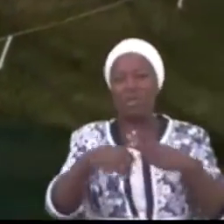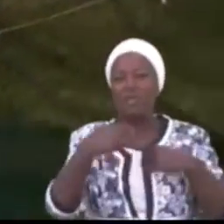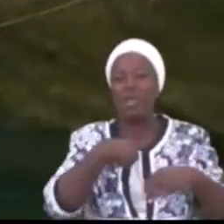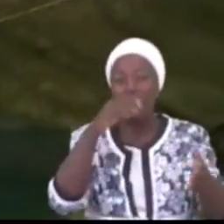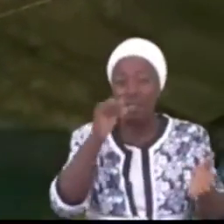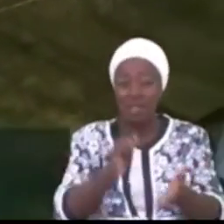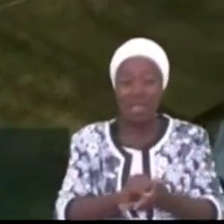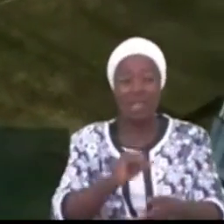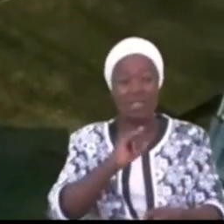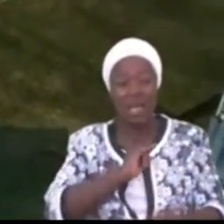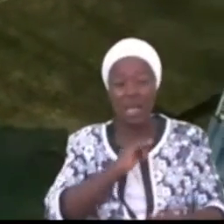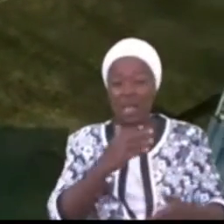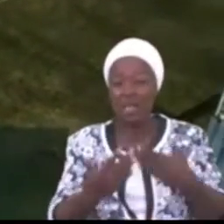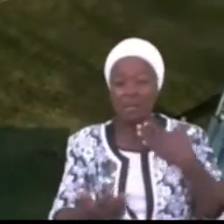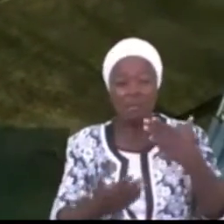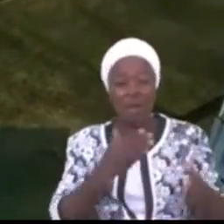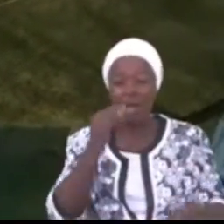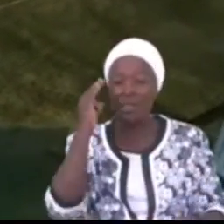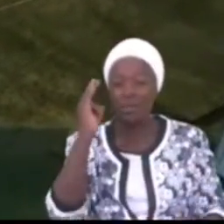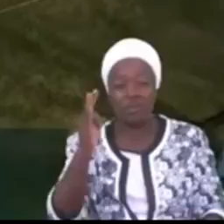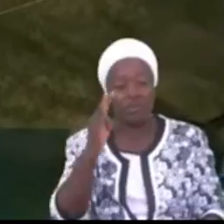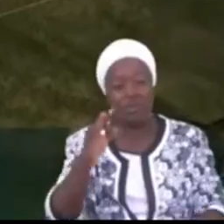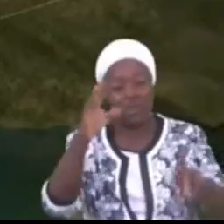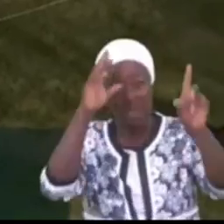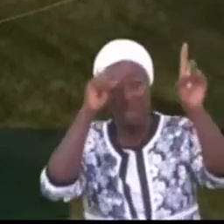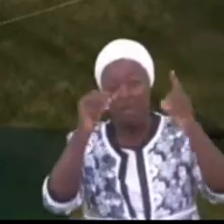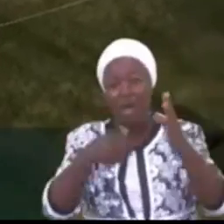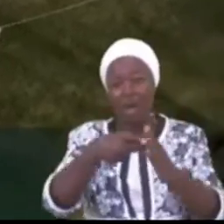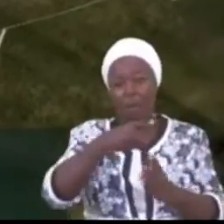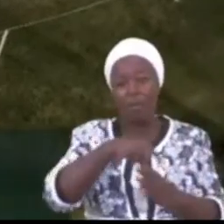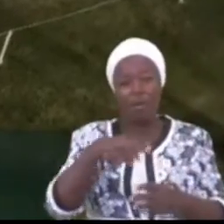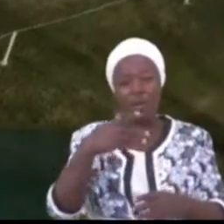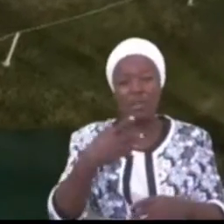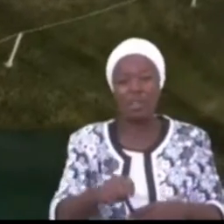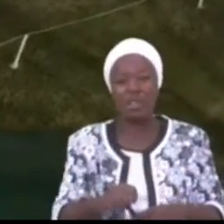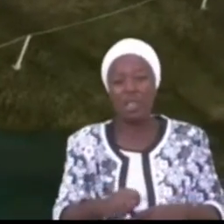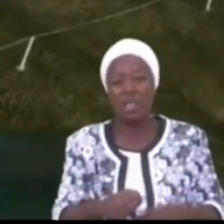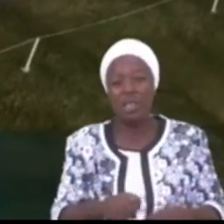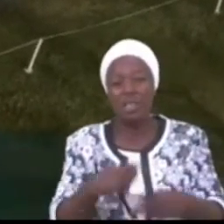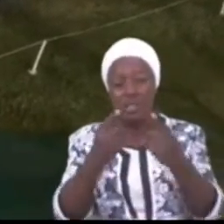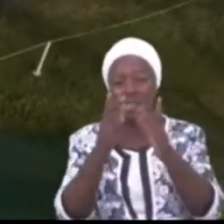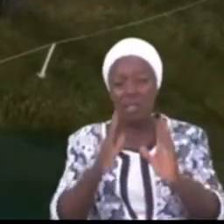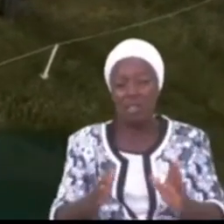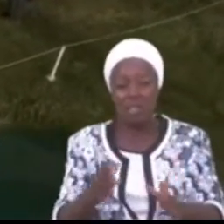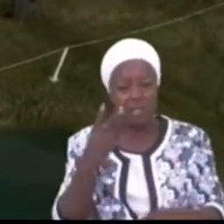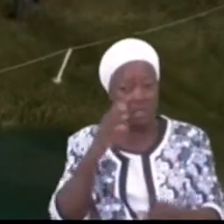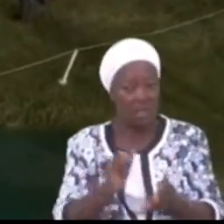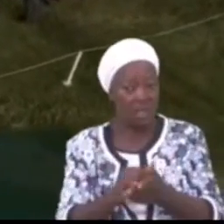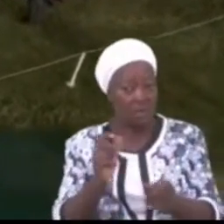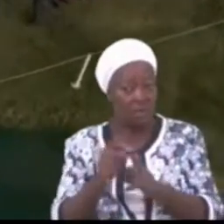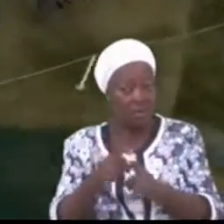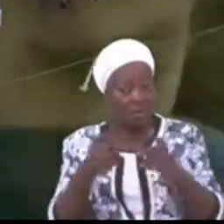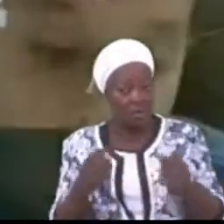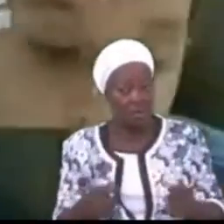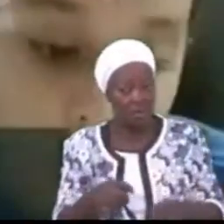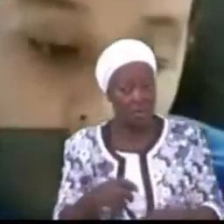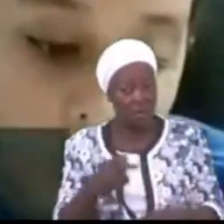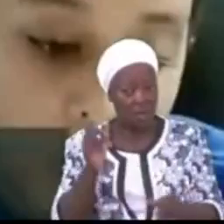I might preach him among the heathen. Look at the word again.